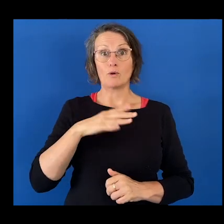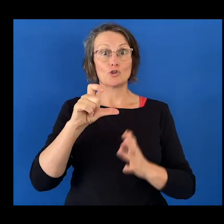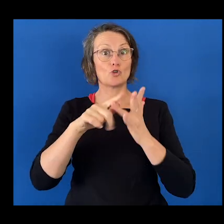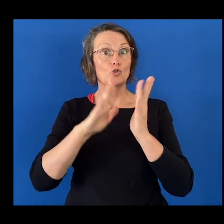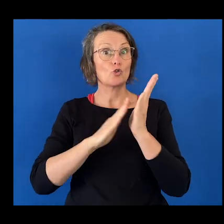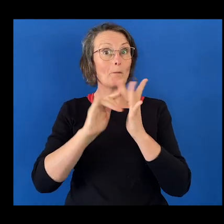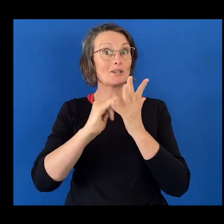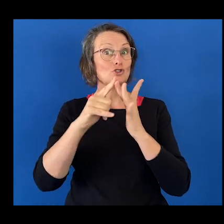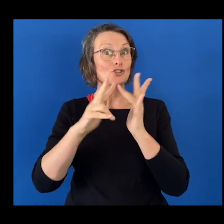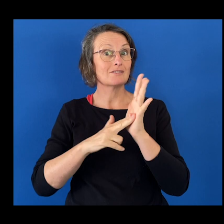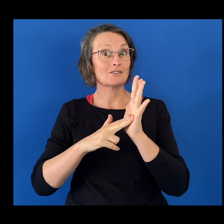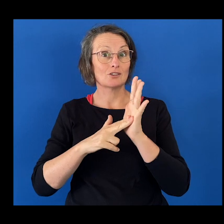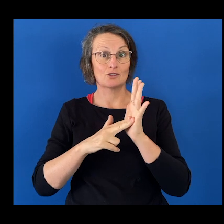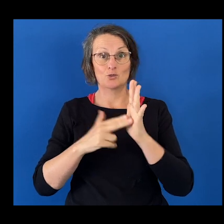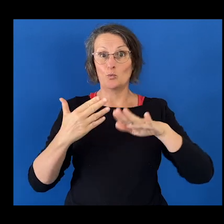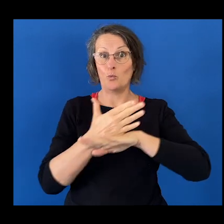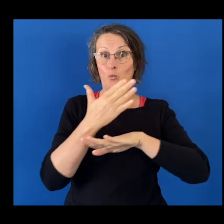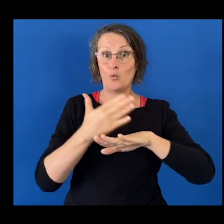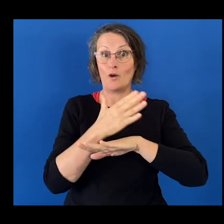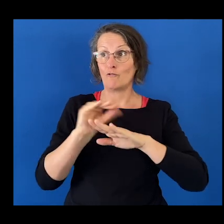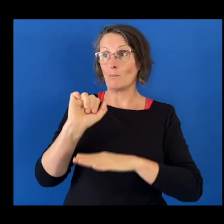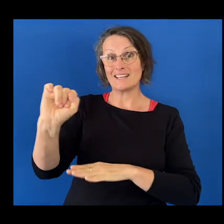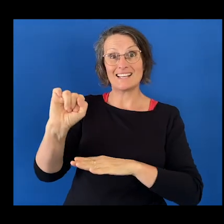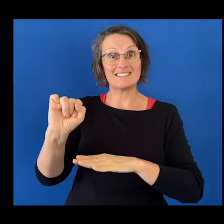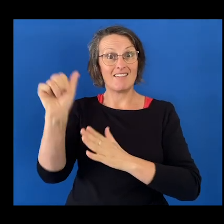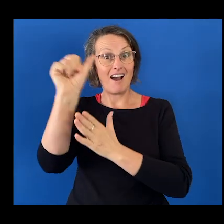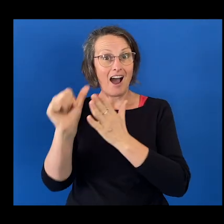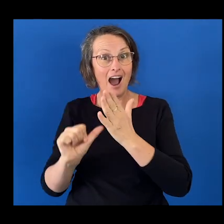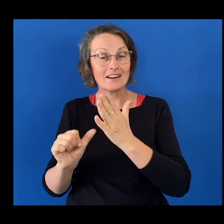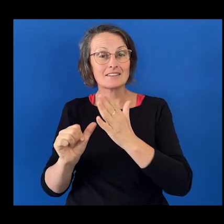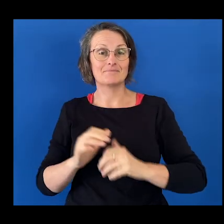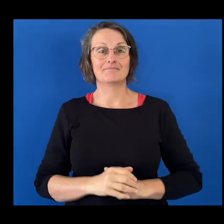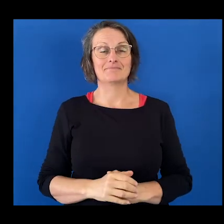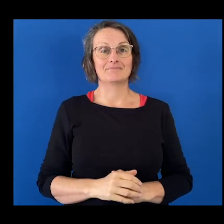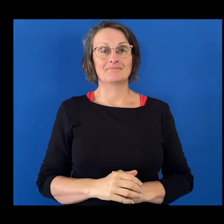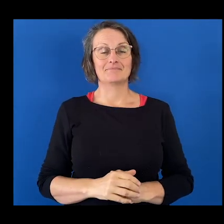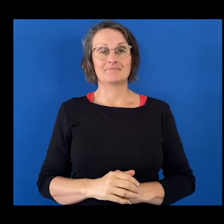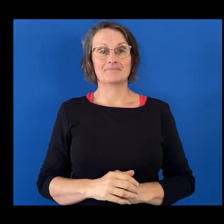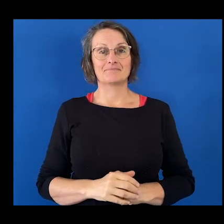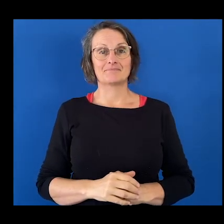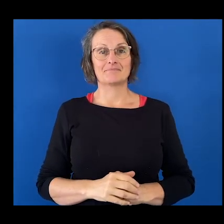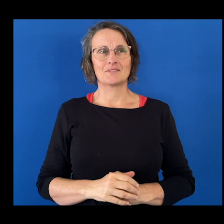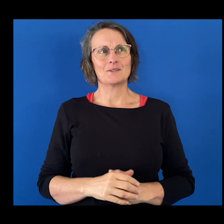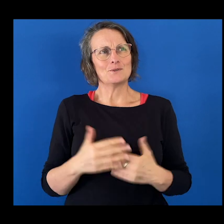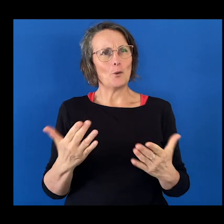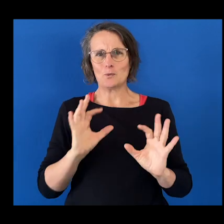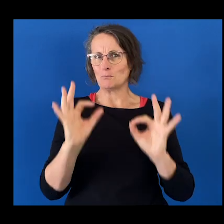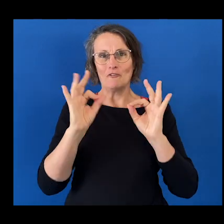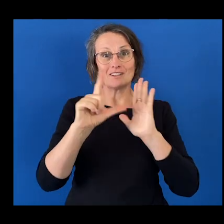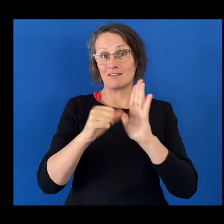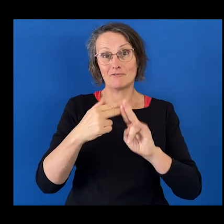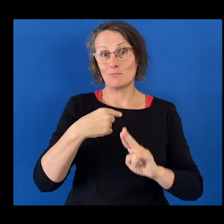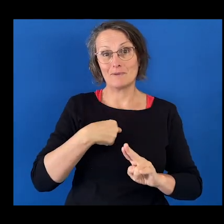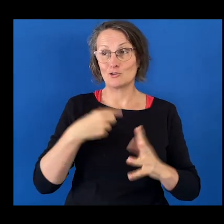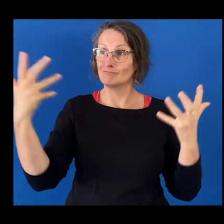at a really good time. I had already gone deeper into what Matisse was on about, so it was just a